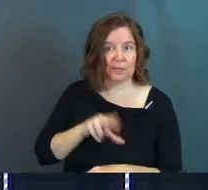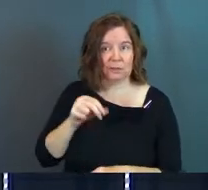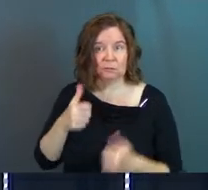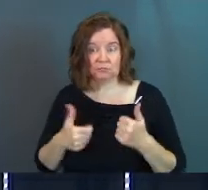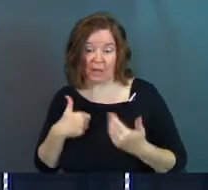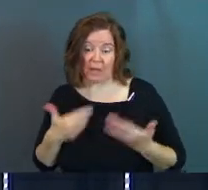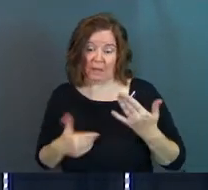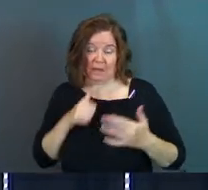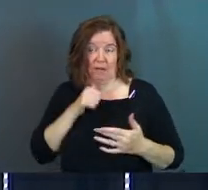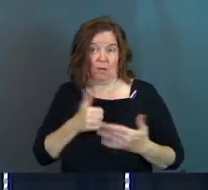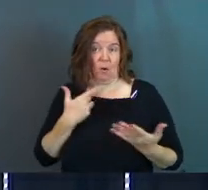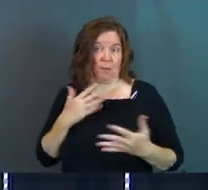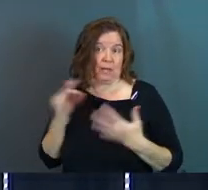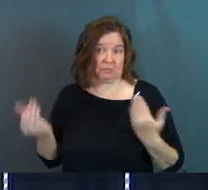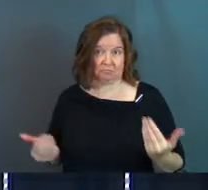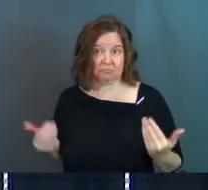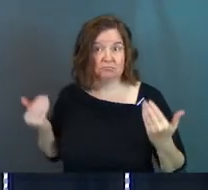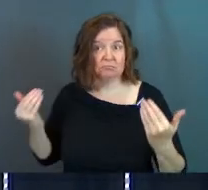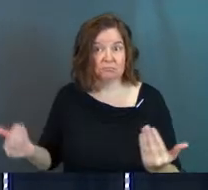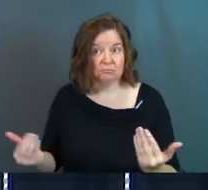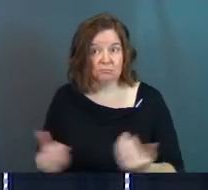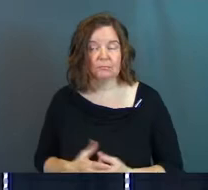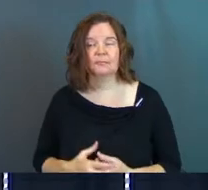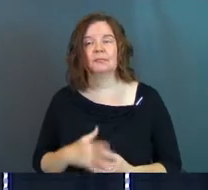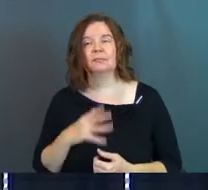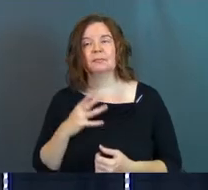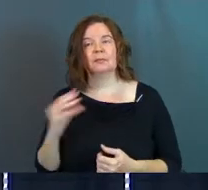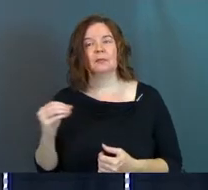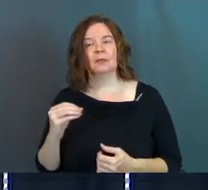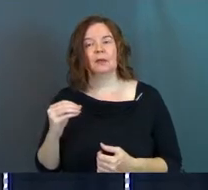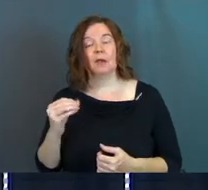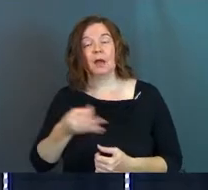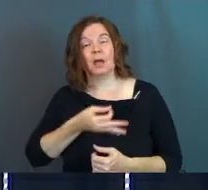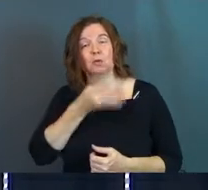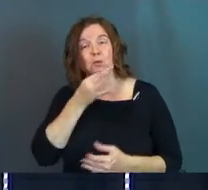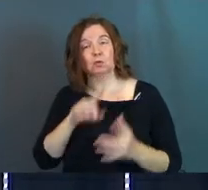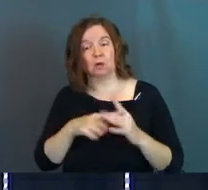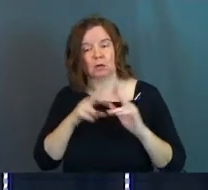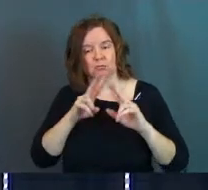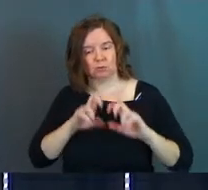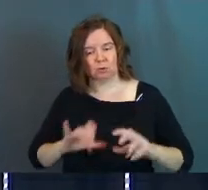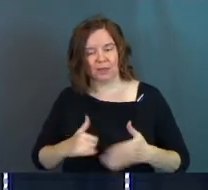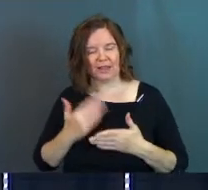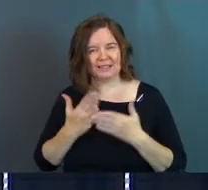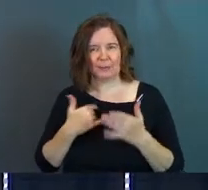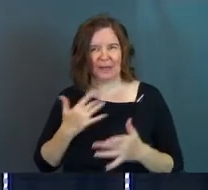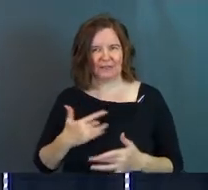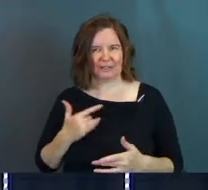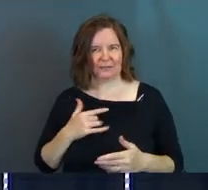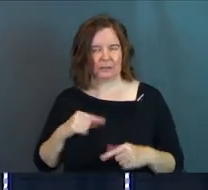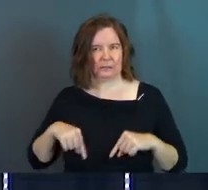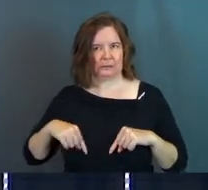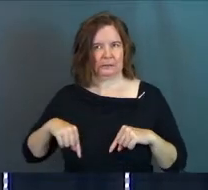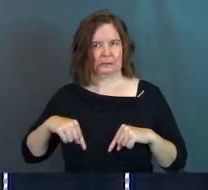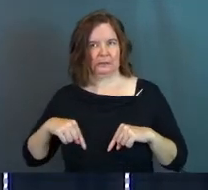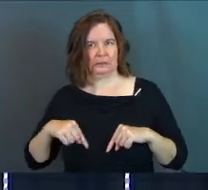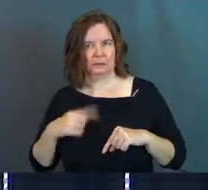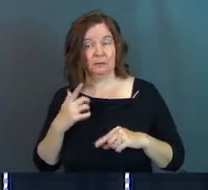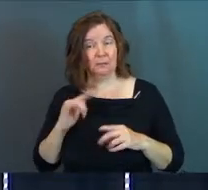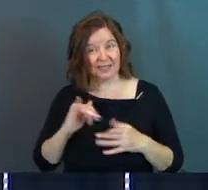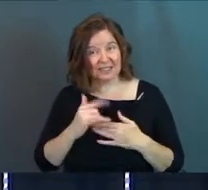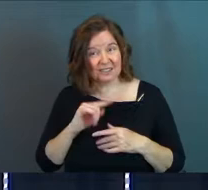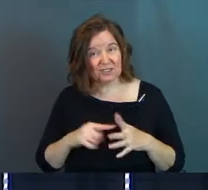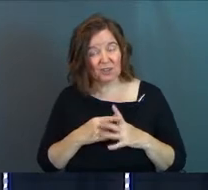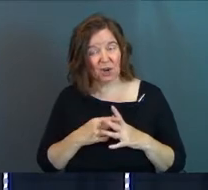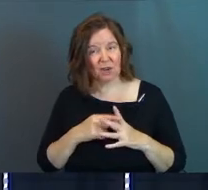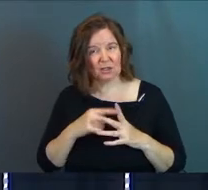not, or I may choose to. And as soon as you start to do that, again, some of us might feel a little bit nervous about that, but doesn't